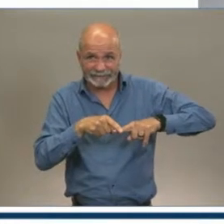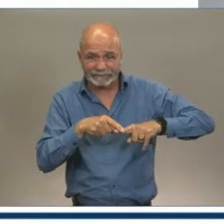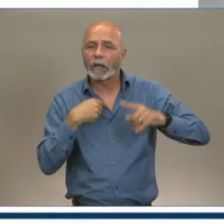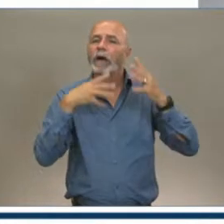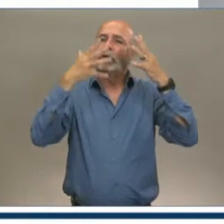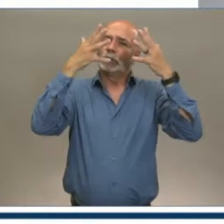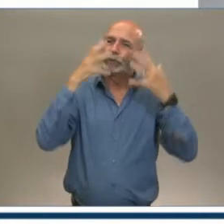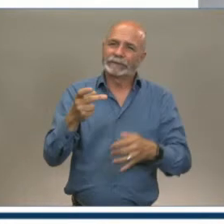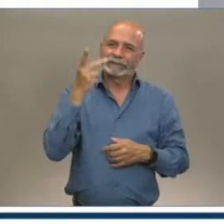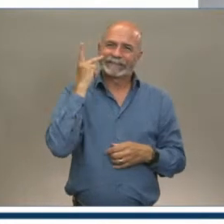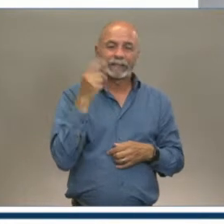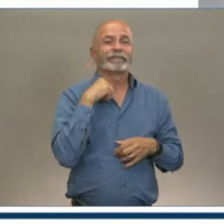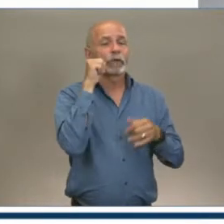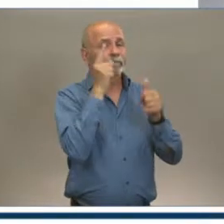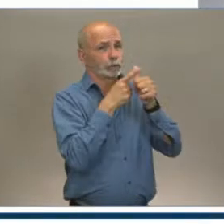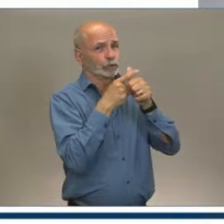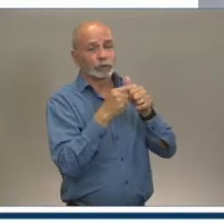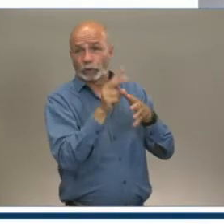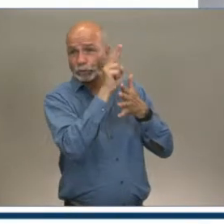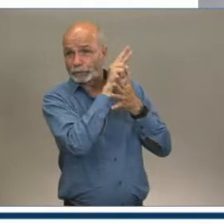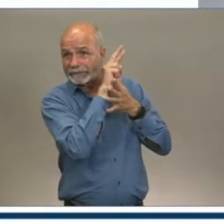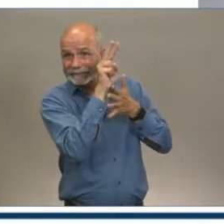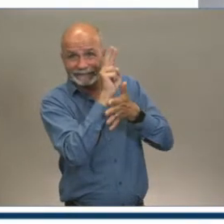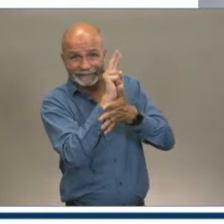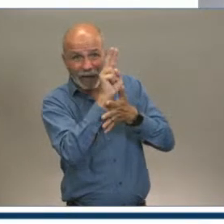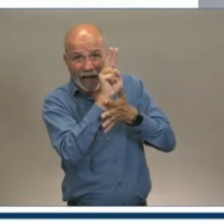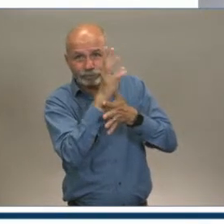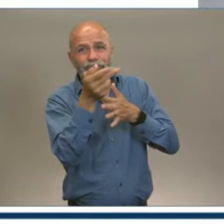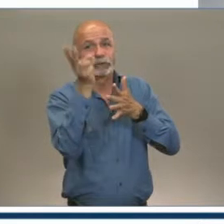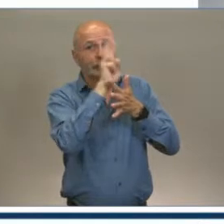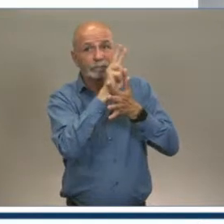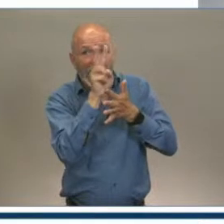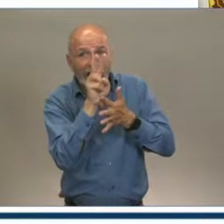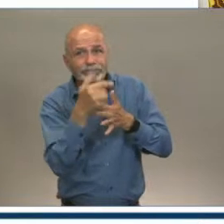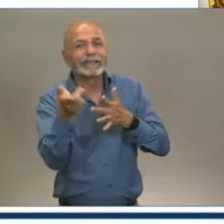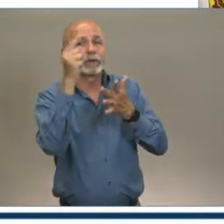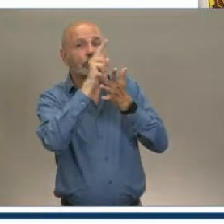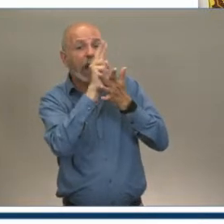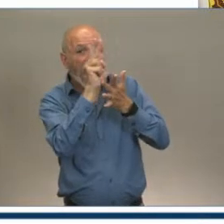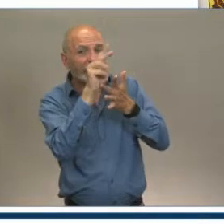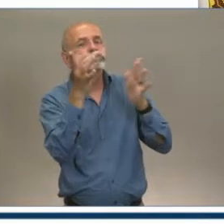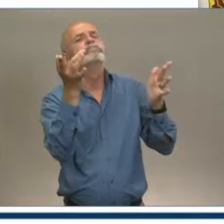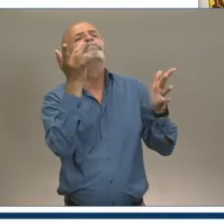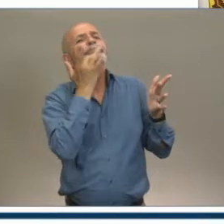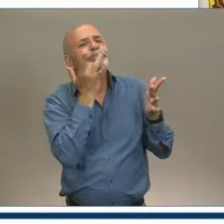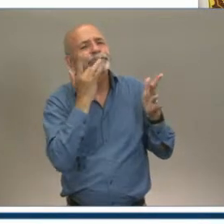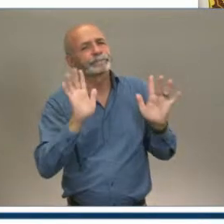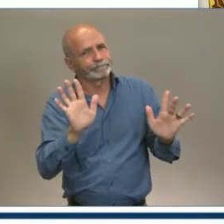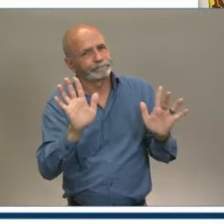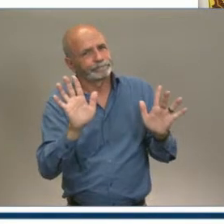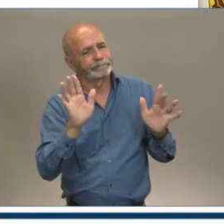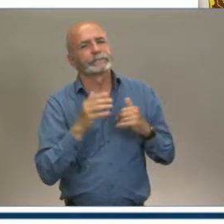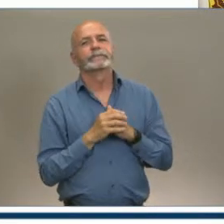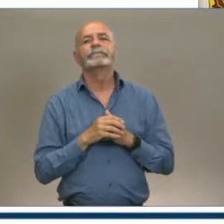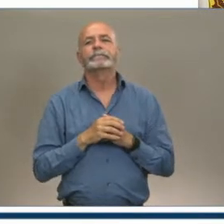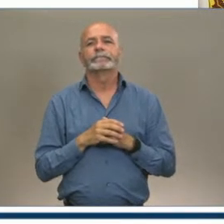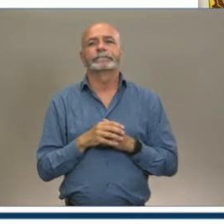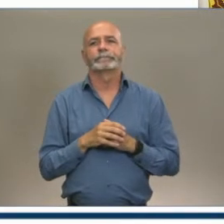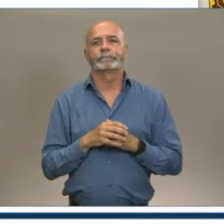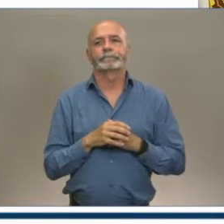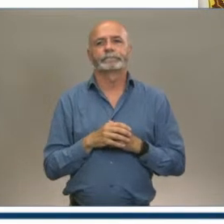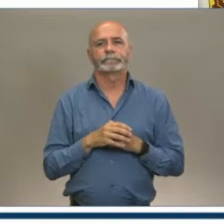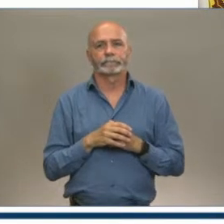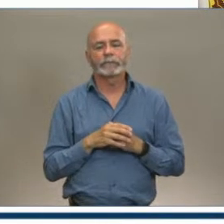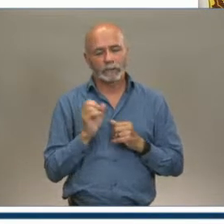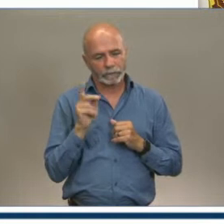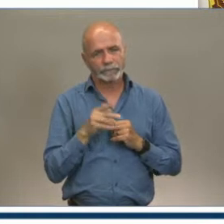periods of separation as we start to open up the province. Lindsay, do you have a follow-up question? Yes, I do. Thank you for